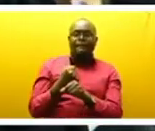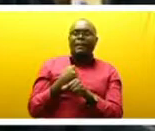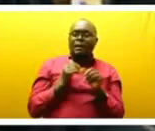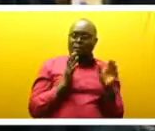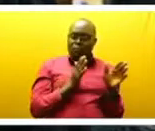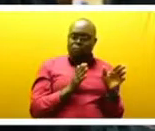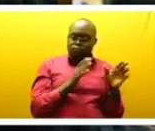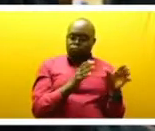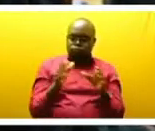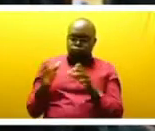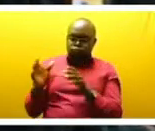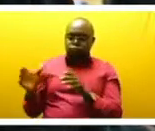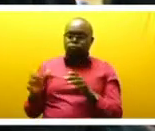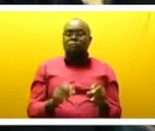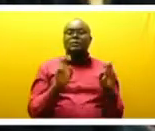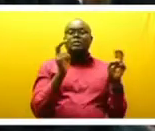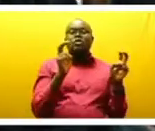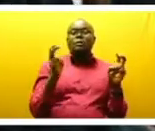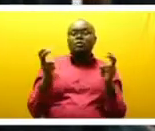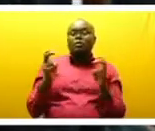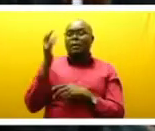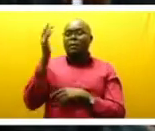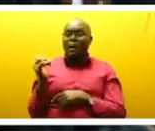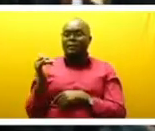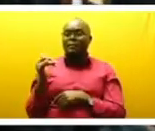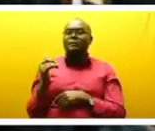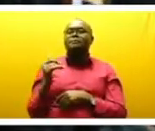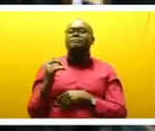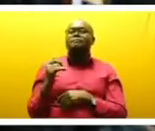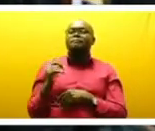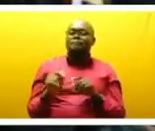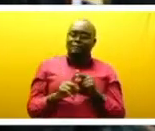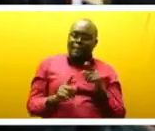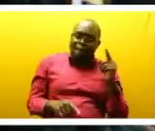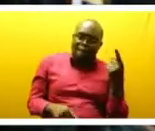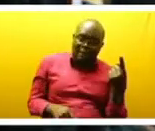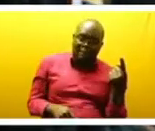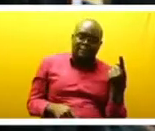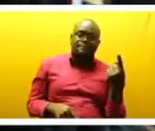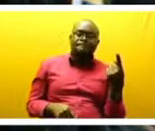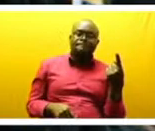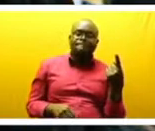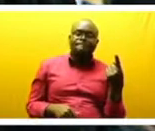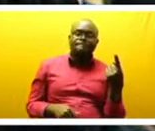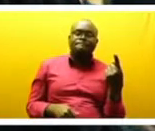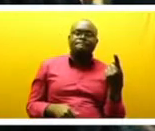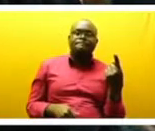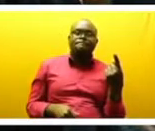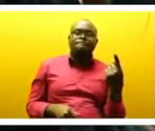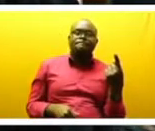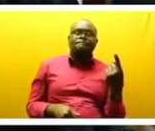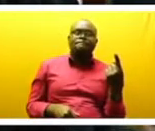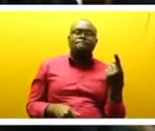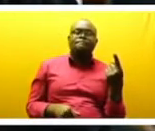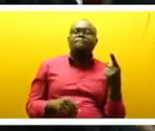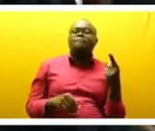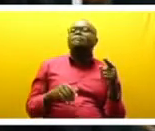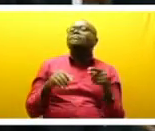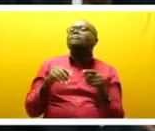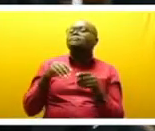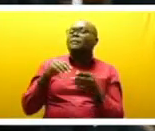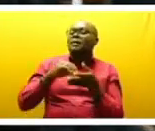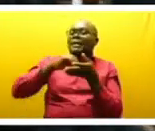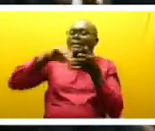it into topics because they were across the board. The first is the relevance of rejected